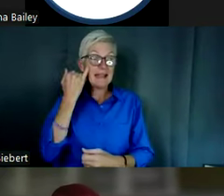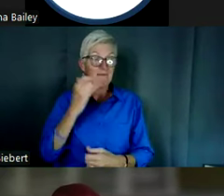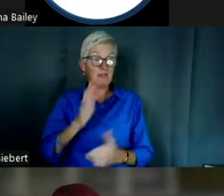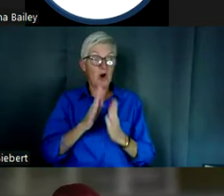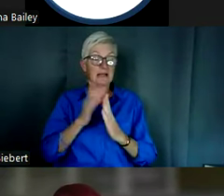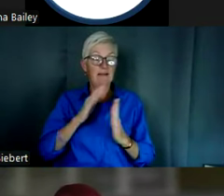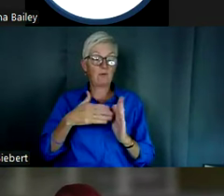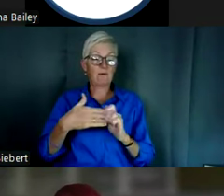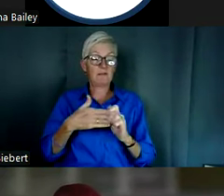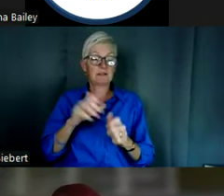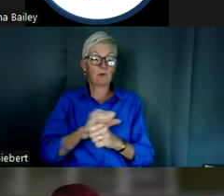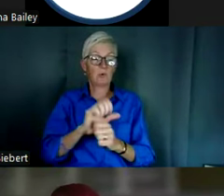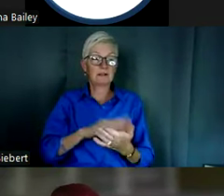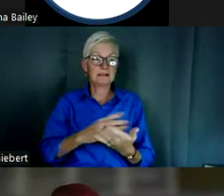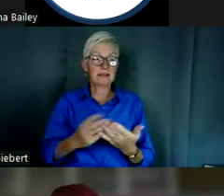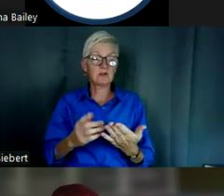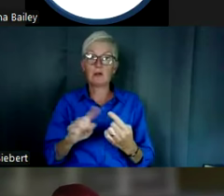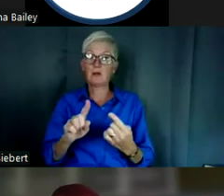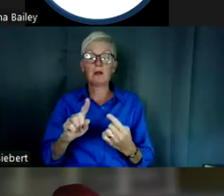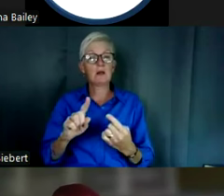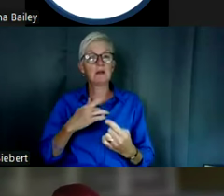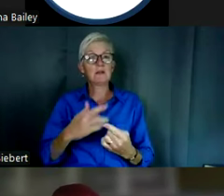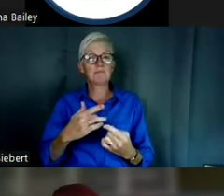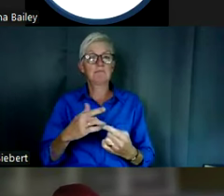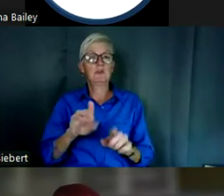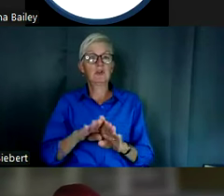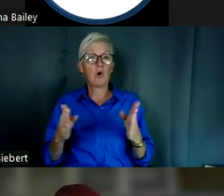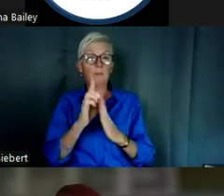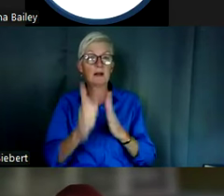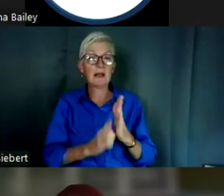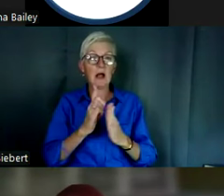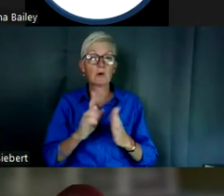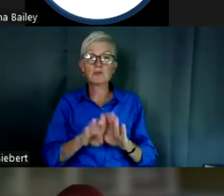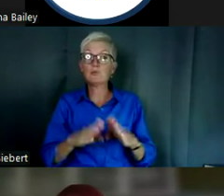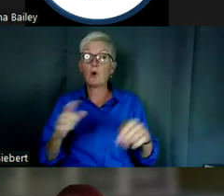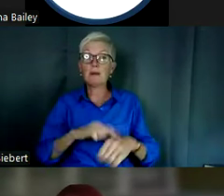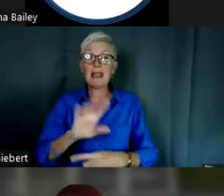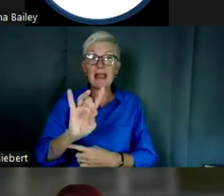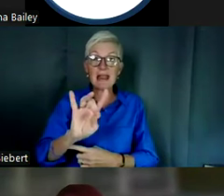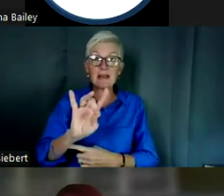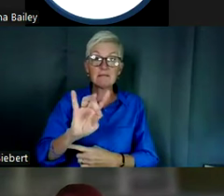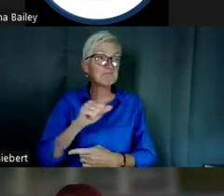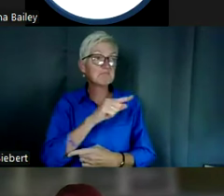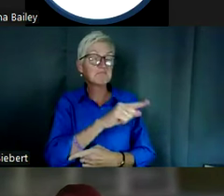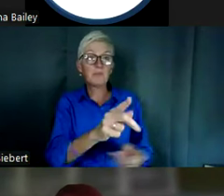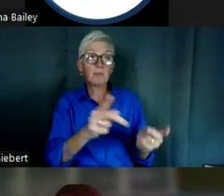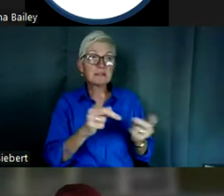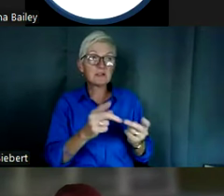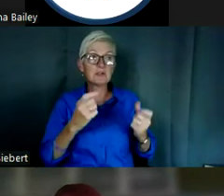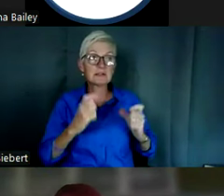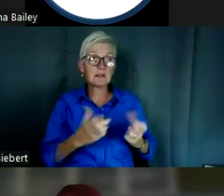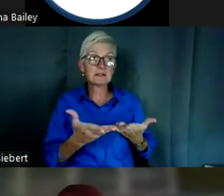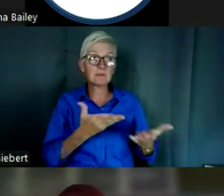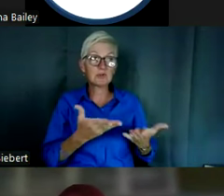your normally opening hours are 8 a.m. and this person's position is a customer service position that would start greeting clients at 8